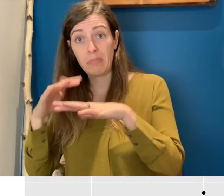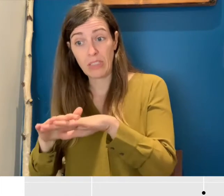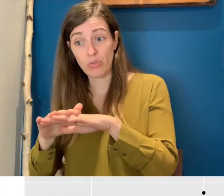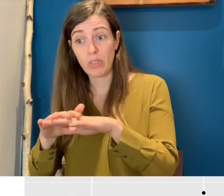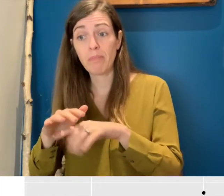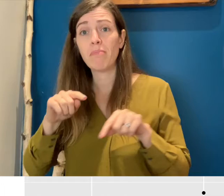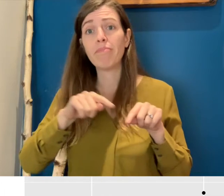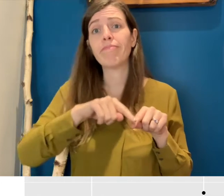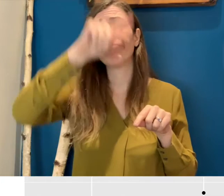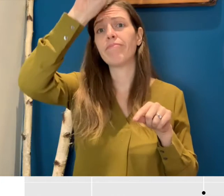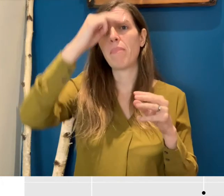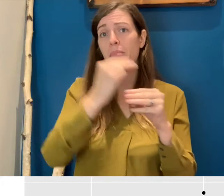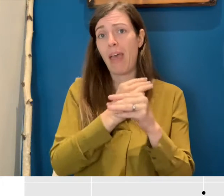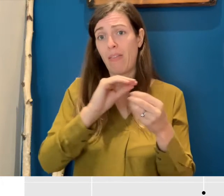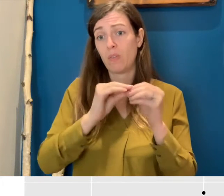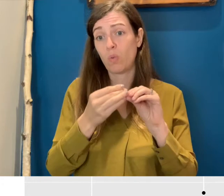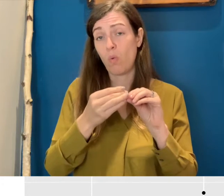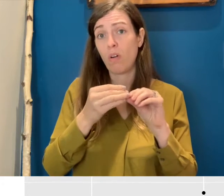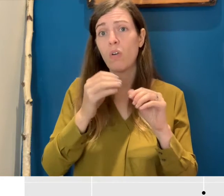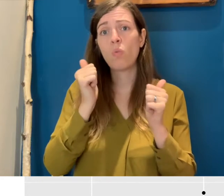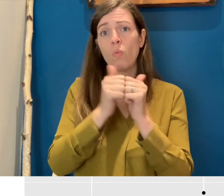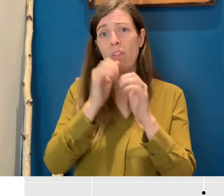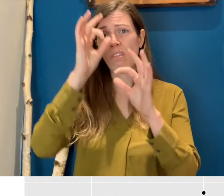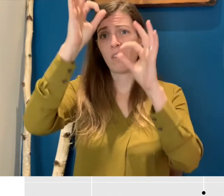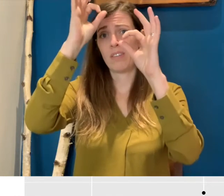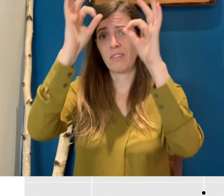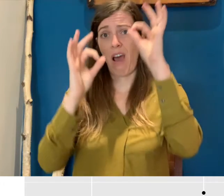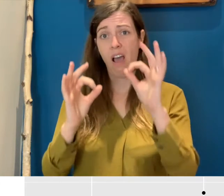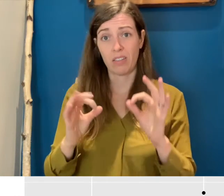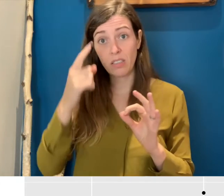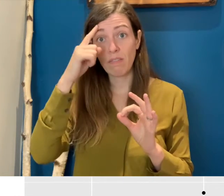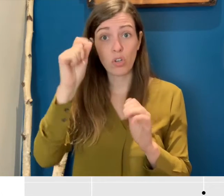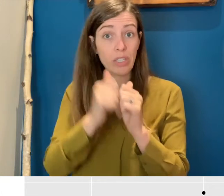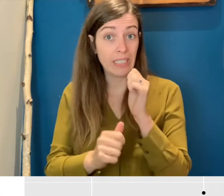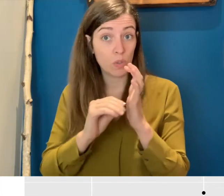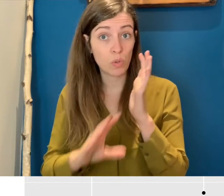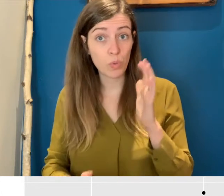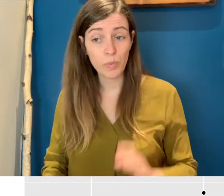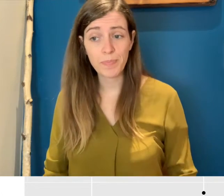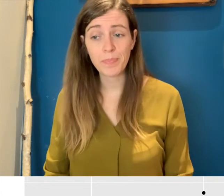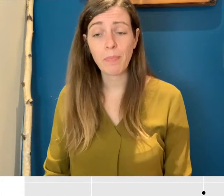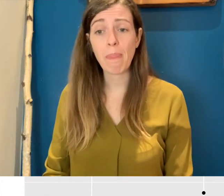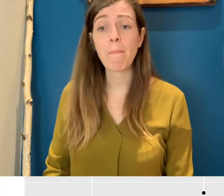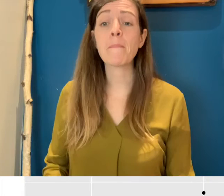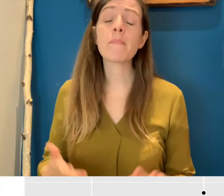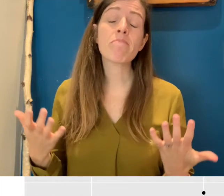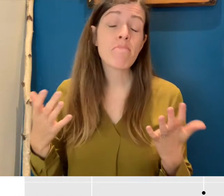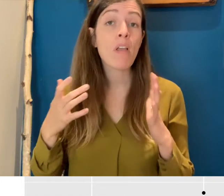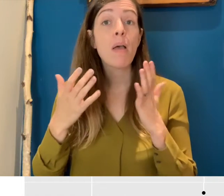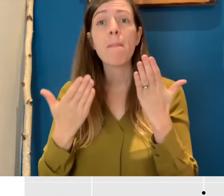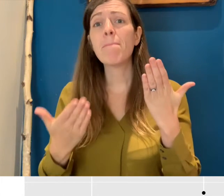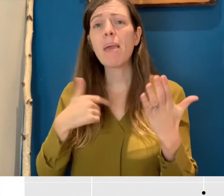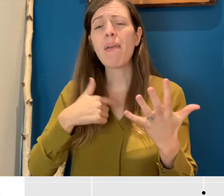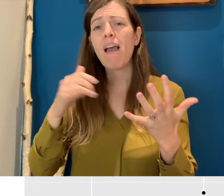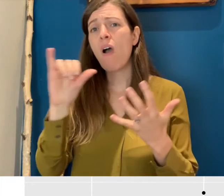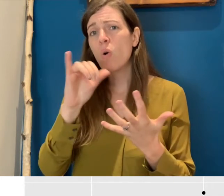versus the mainstream program. And then the y-axis is giving you the math scores, and you get those dots, and each dot represents a